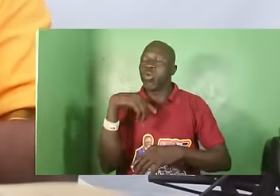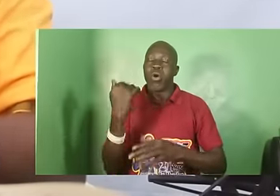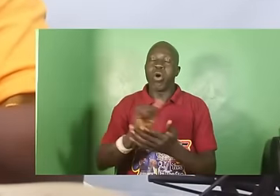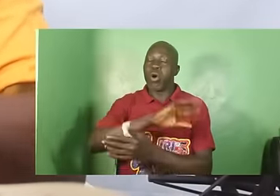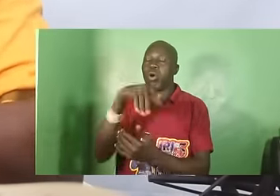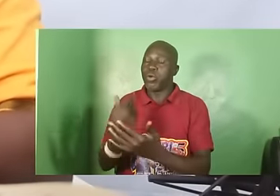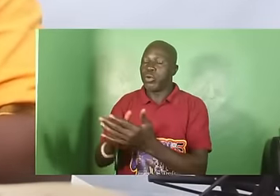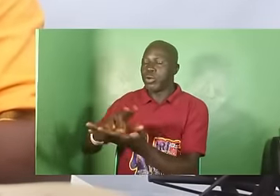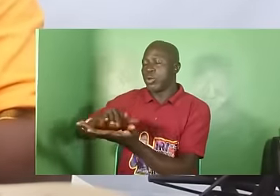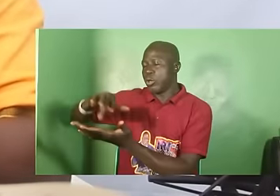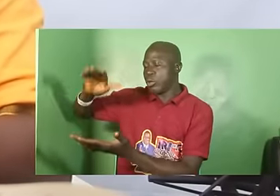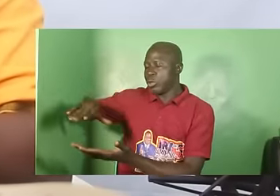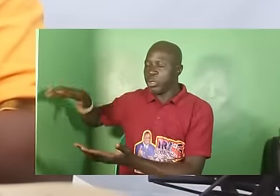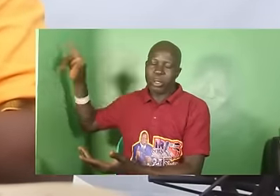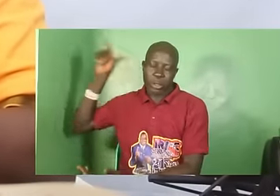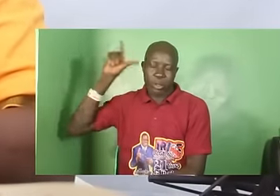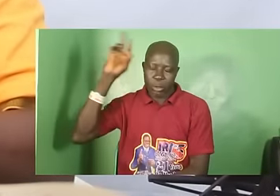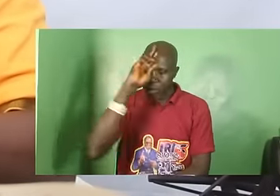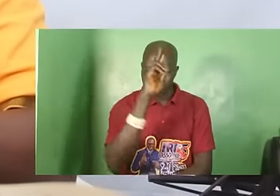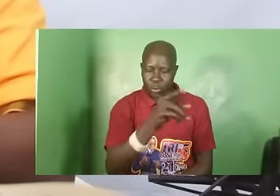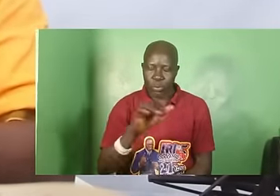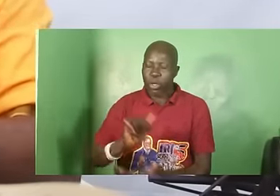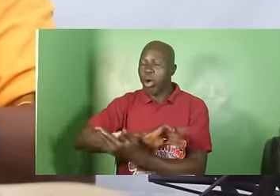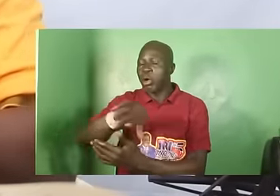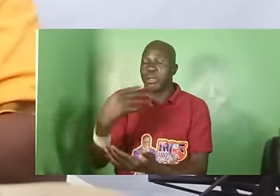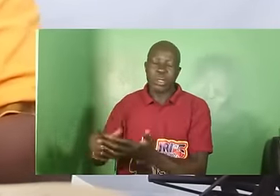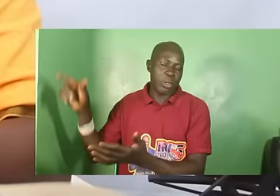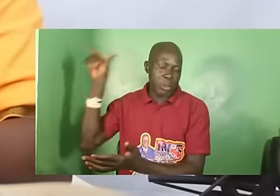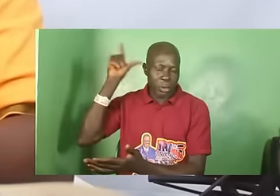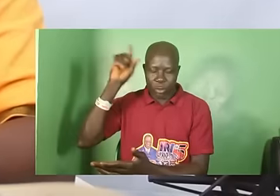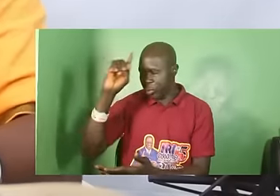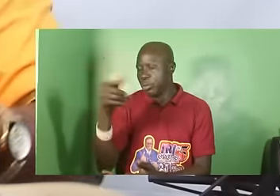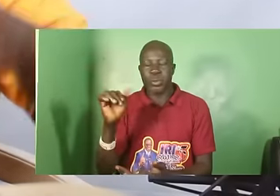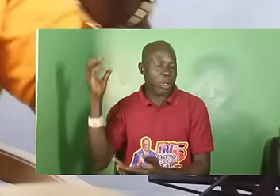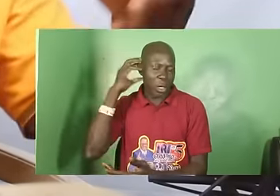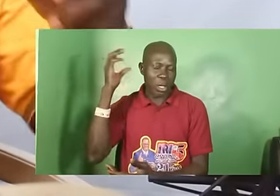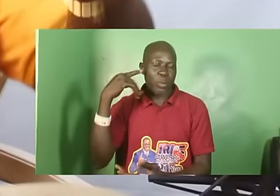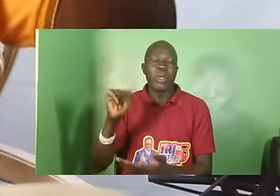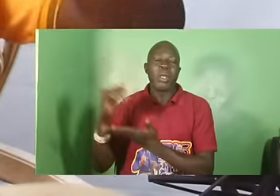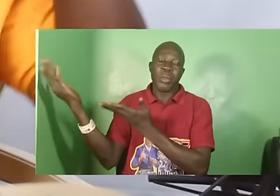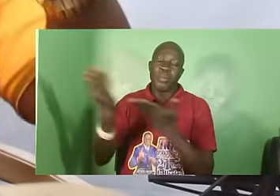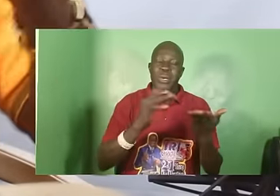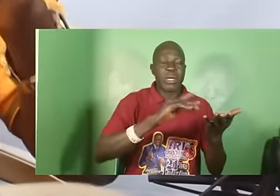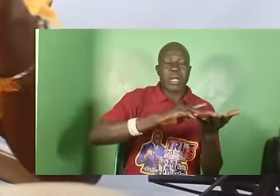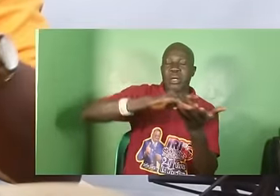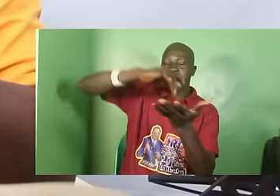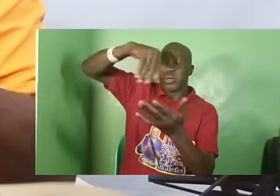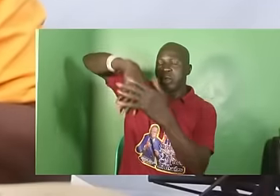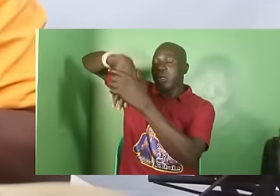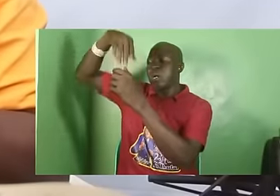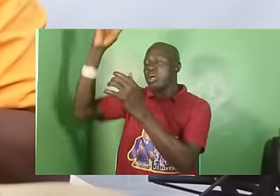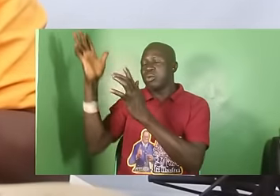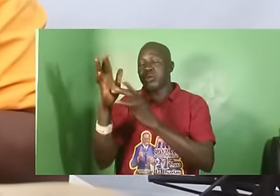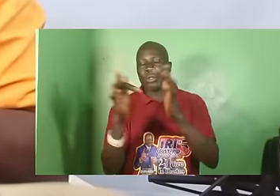tó ń gbọ́ mi. All the glorious children listen to me. Gbogbo ọmọ ológo all the glorious children hearing. Olúwa mú ògo wọn jáde lórúkọ Jésù. Amen. Father,